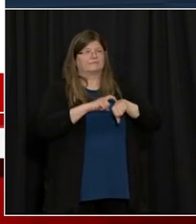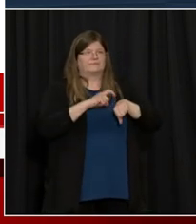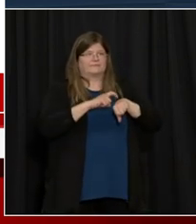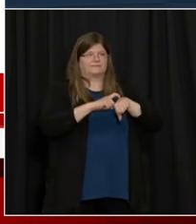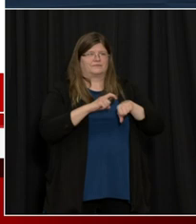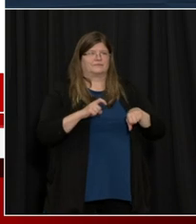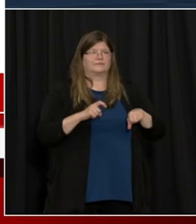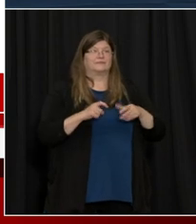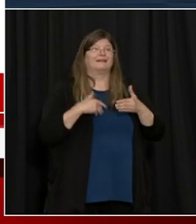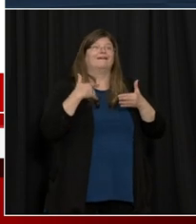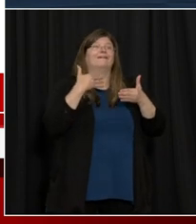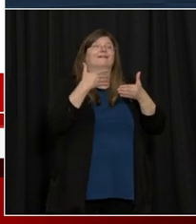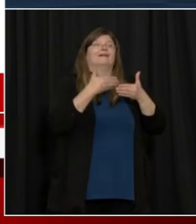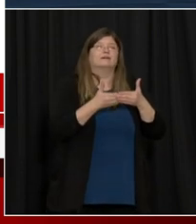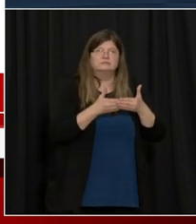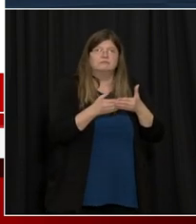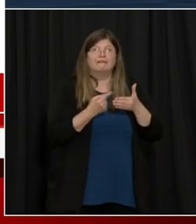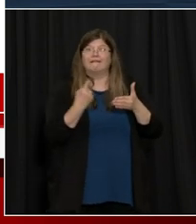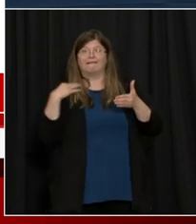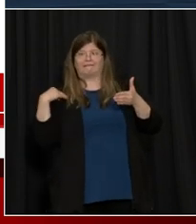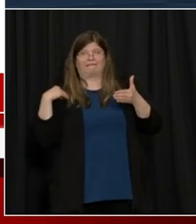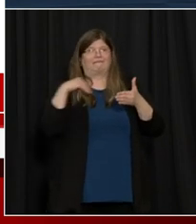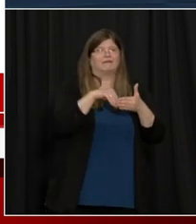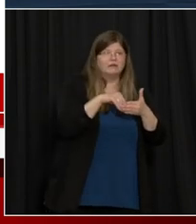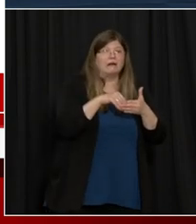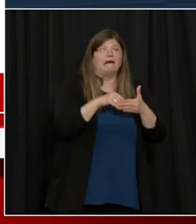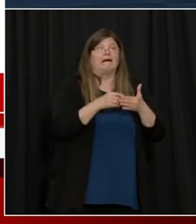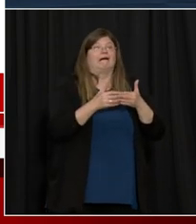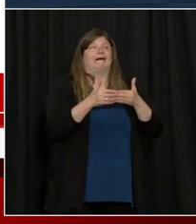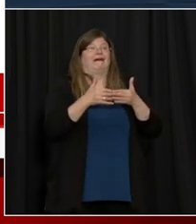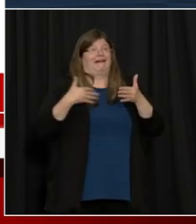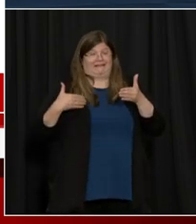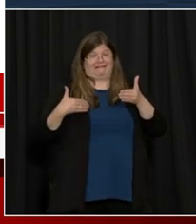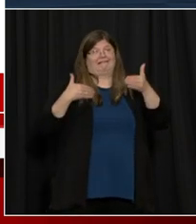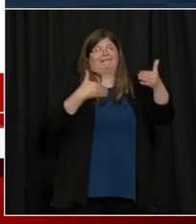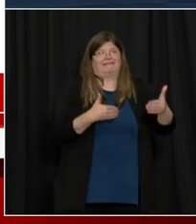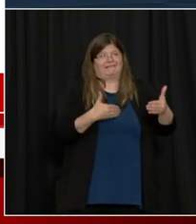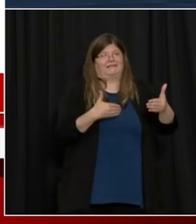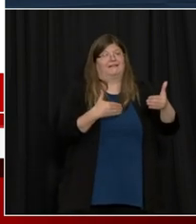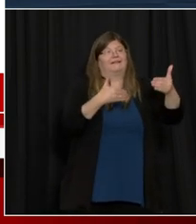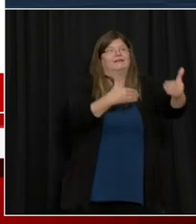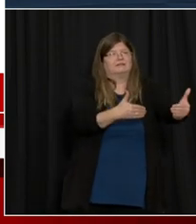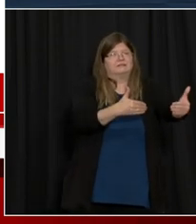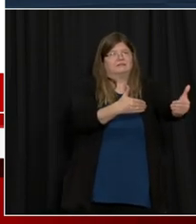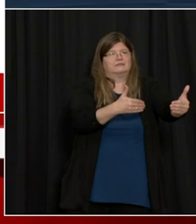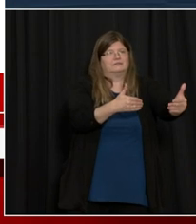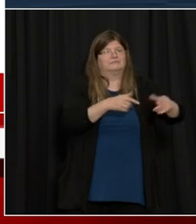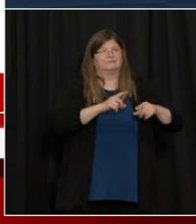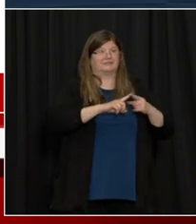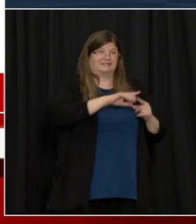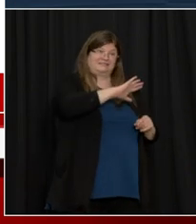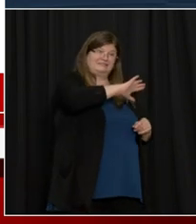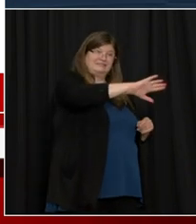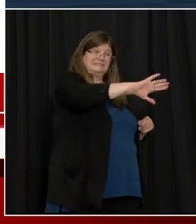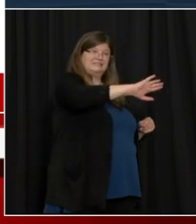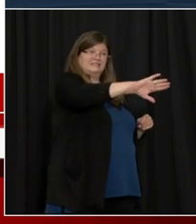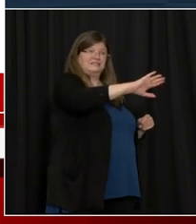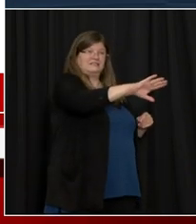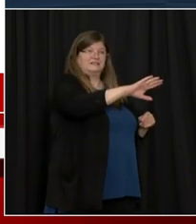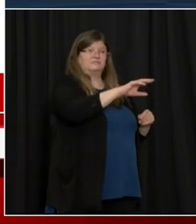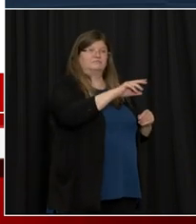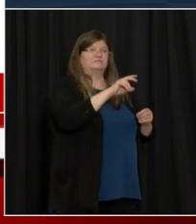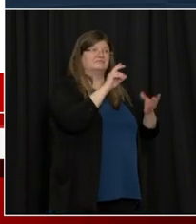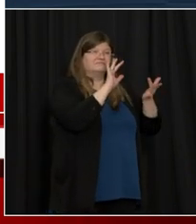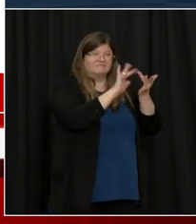are at the latter side, the right side of the chart, those will change as we get in touch with those who test positive, those